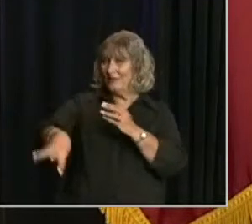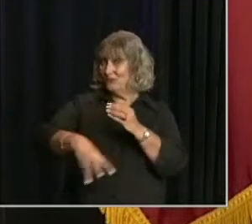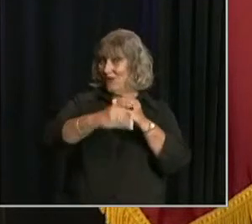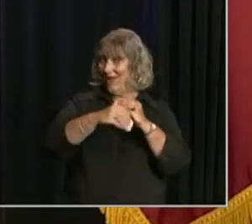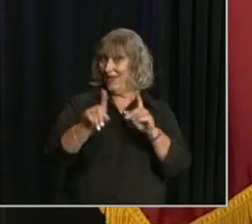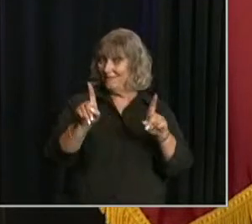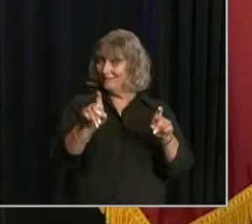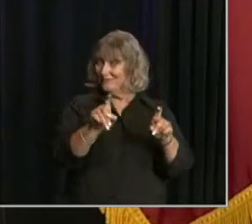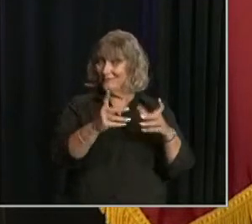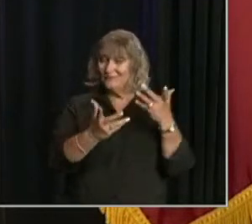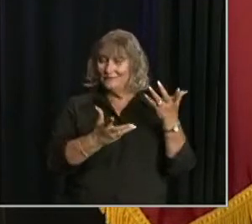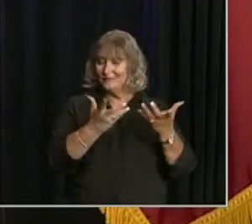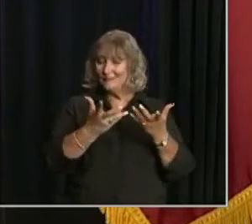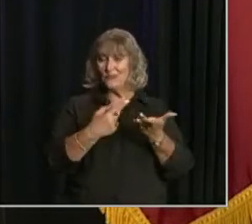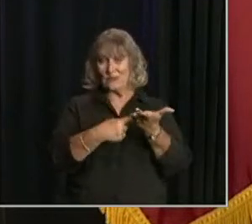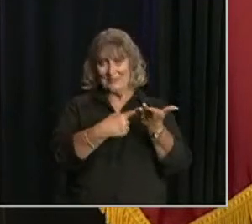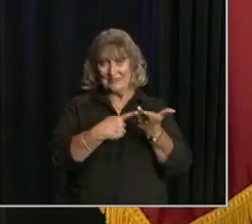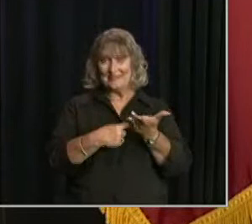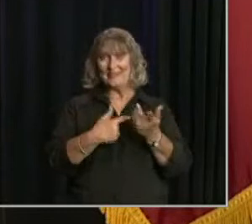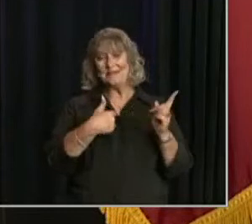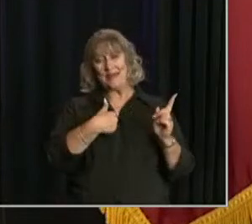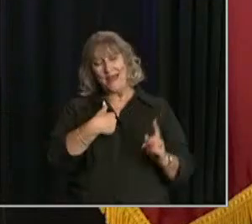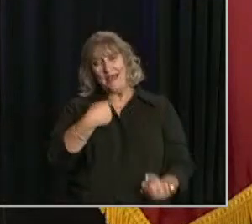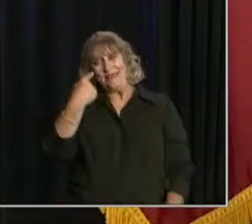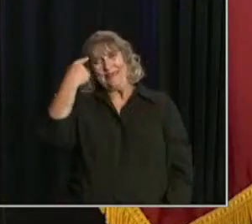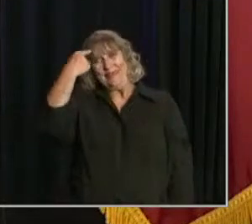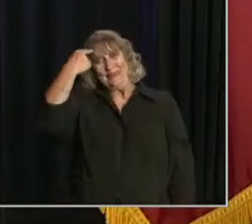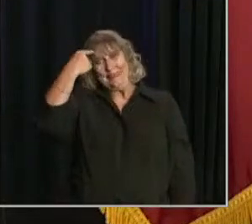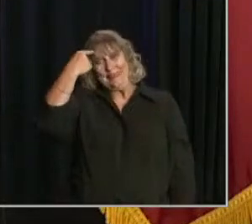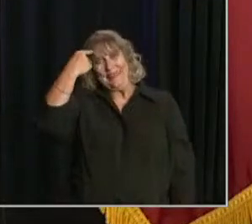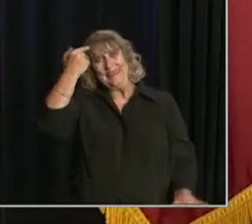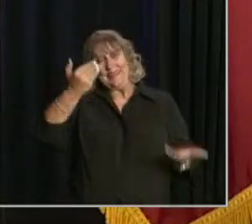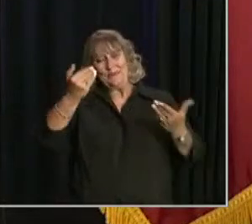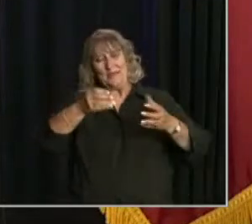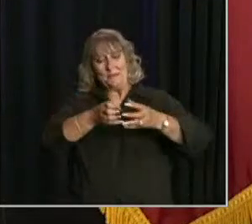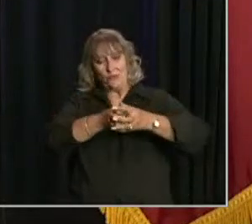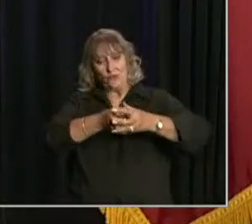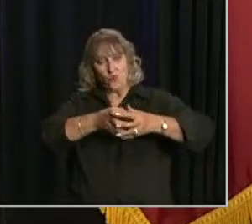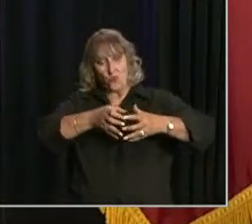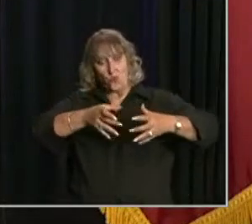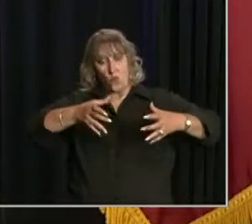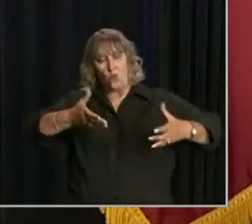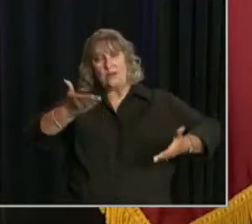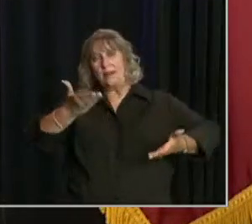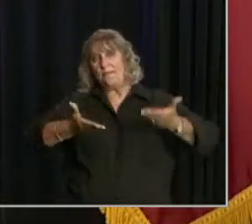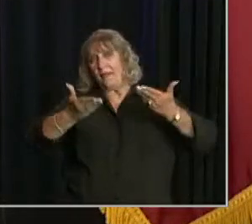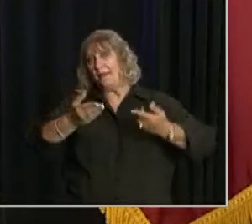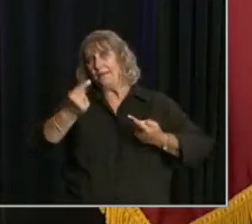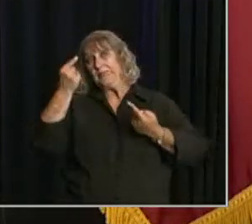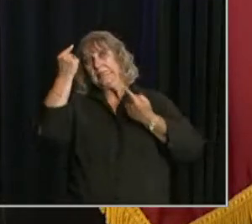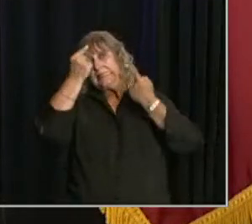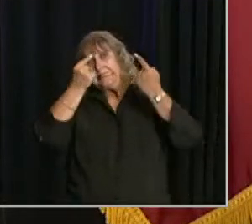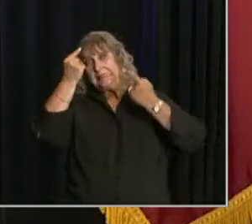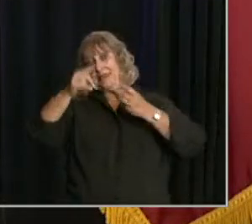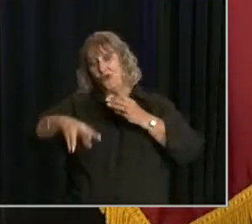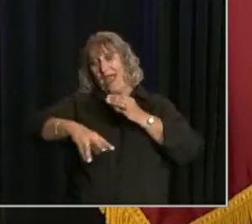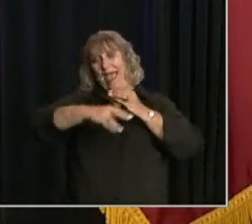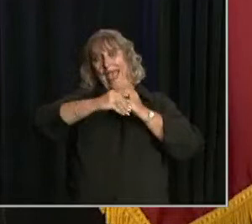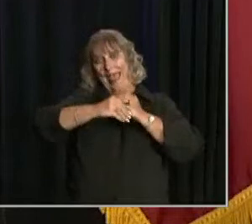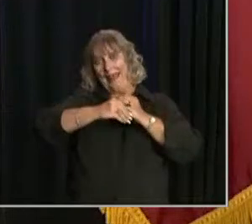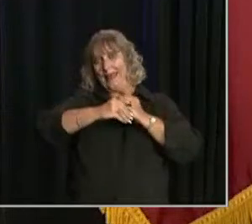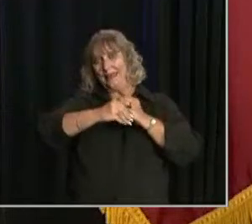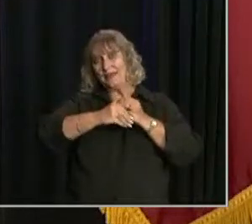I tend to think that with the growing population, we might need to consider adding a couple of